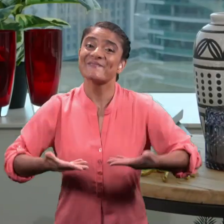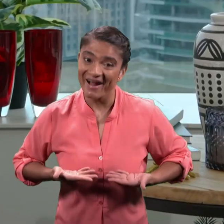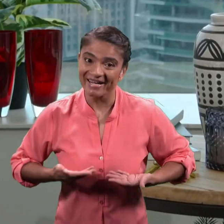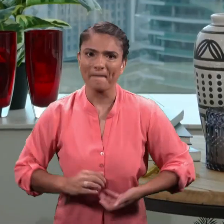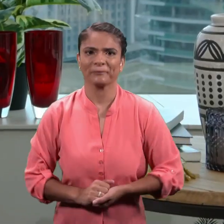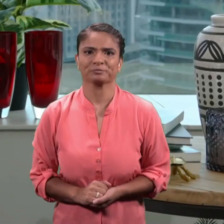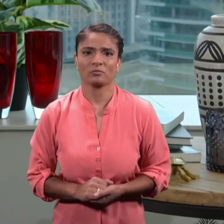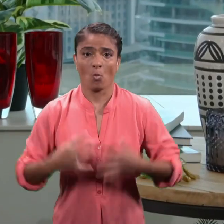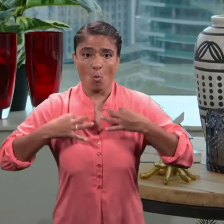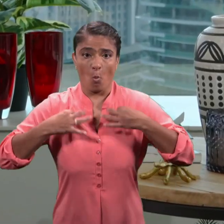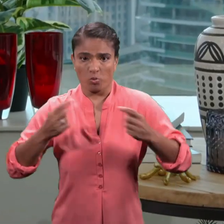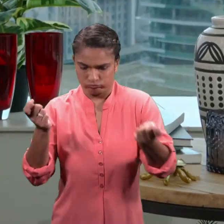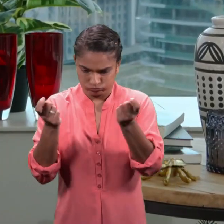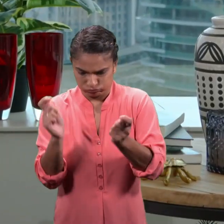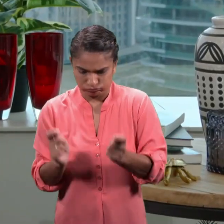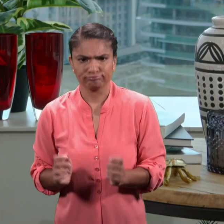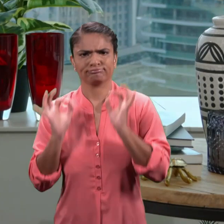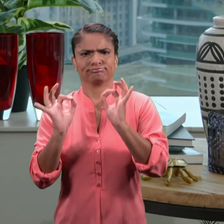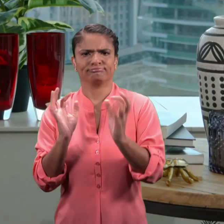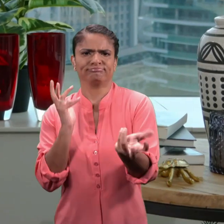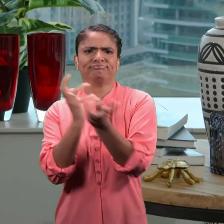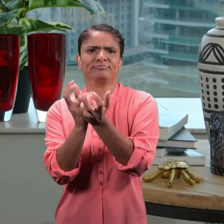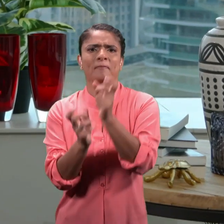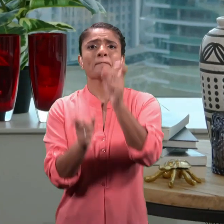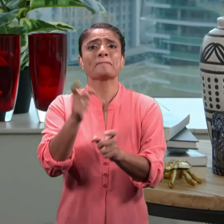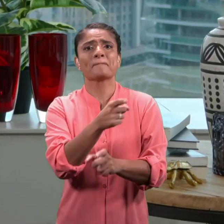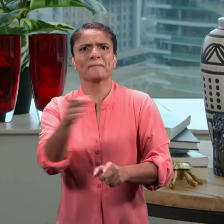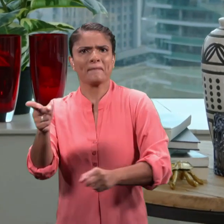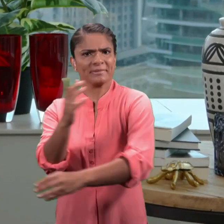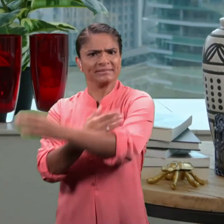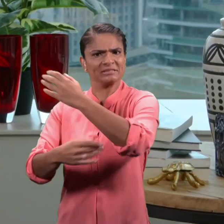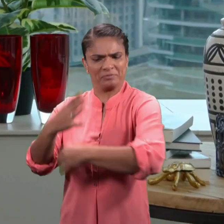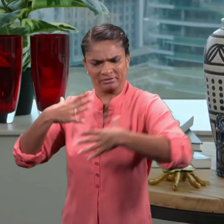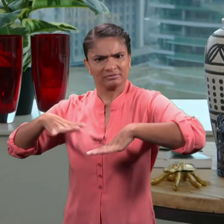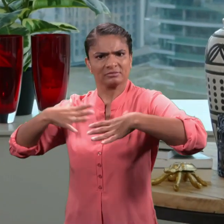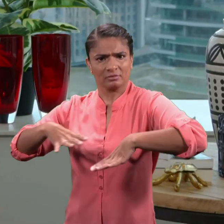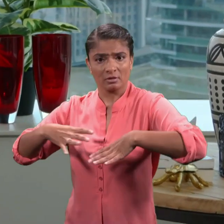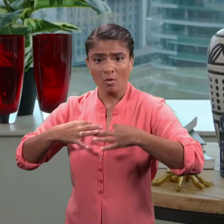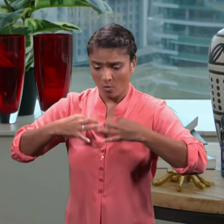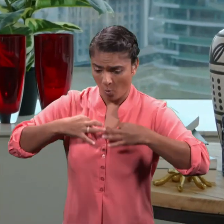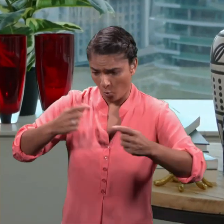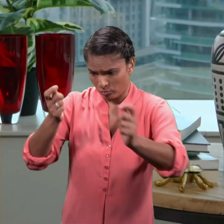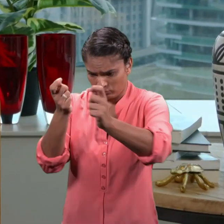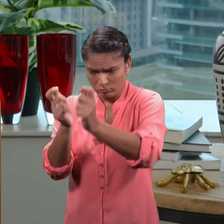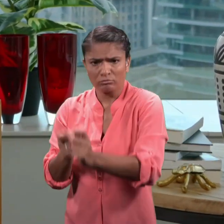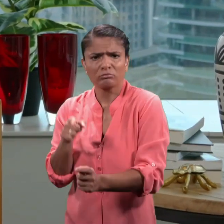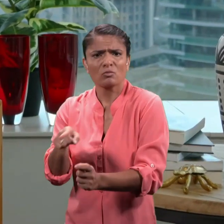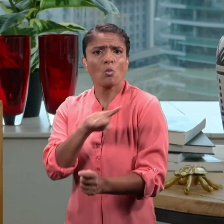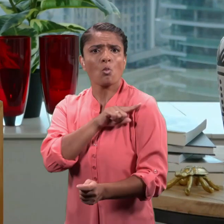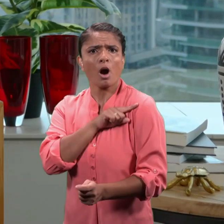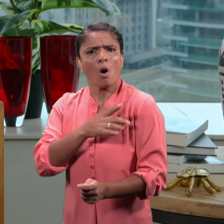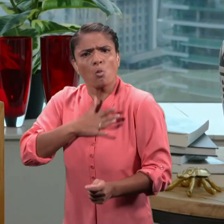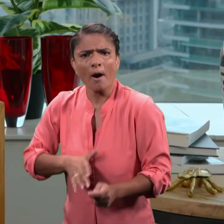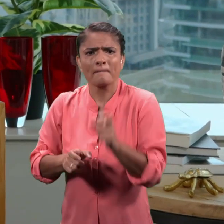Welcome back. Adaptive clothing is garments that are specifically designed for persons with disabilities. The main idea of adaptive clothing